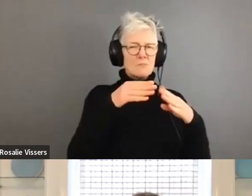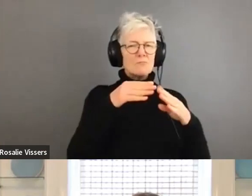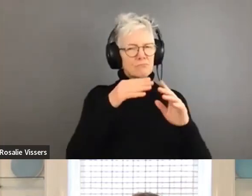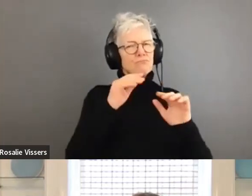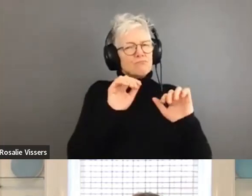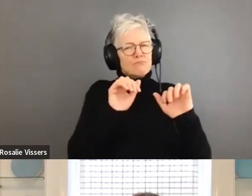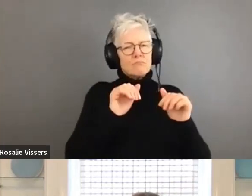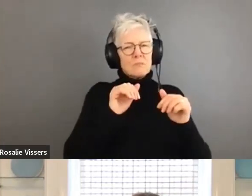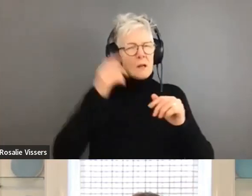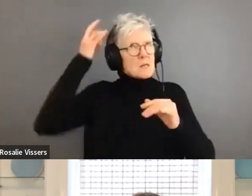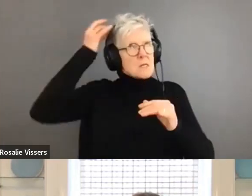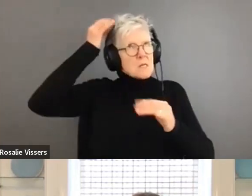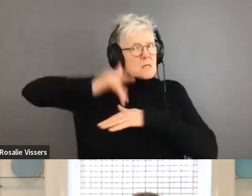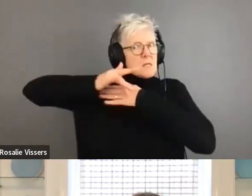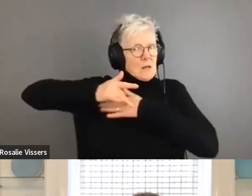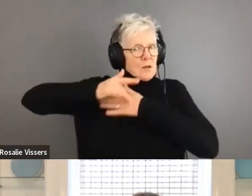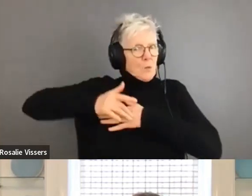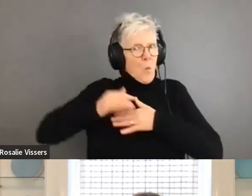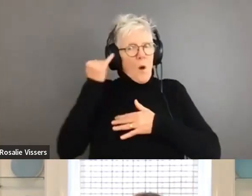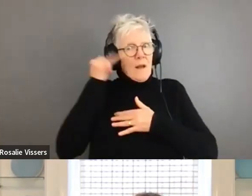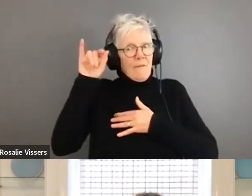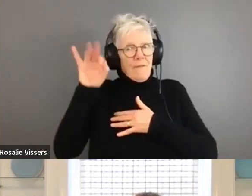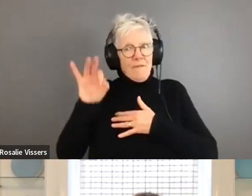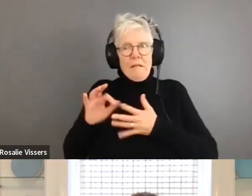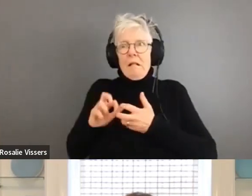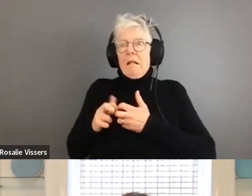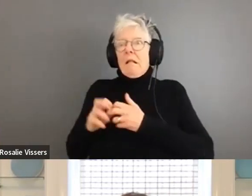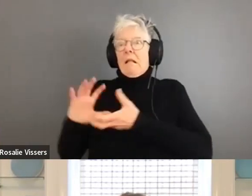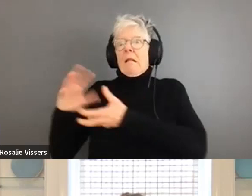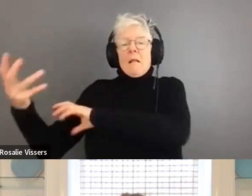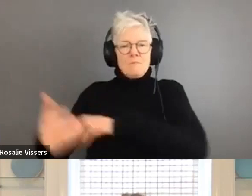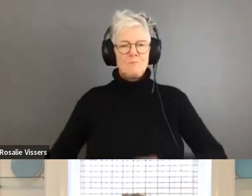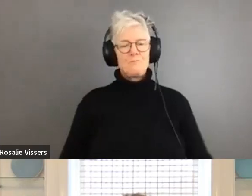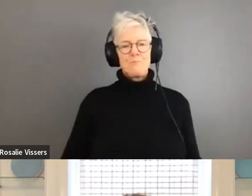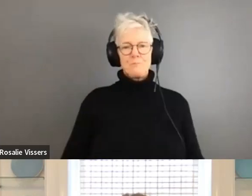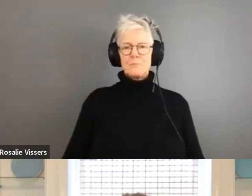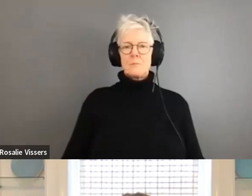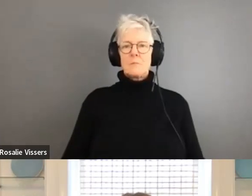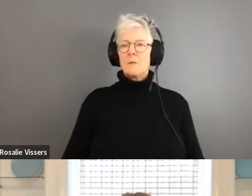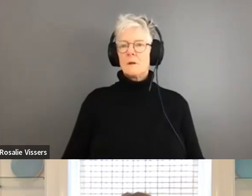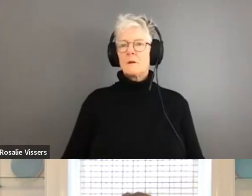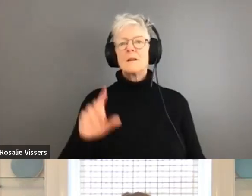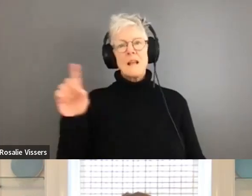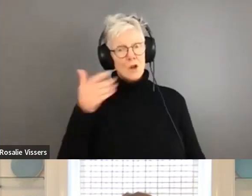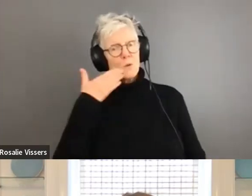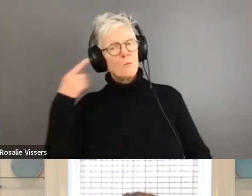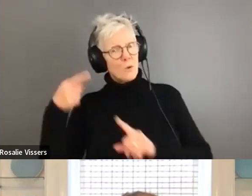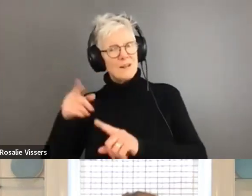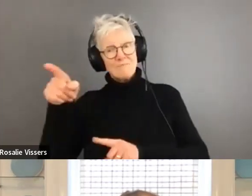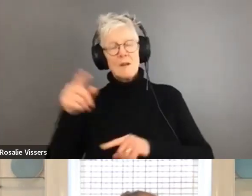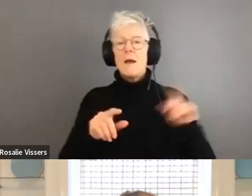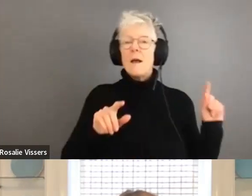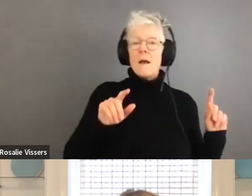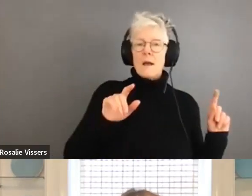the barriers and stuff that might prevent you from getting started. Yeah. But coming back to also Mickey's